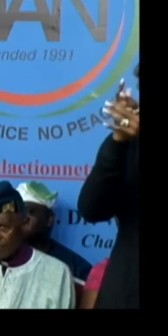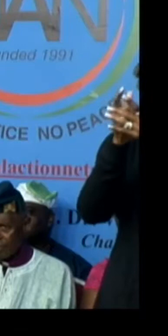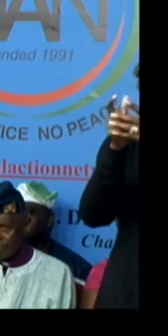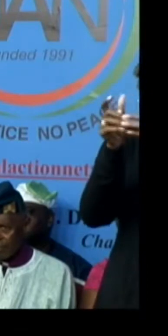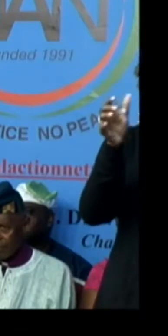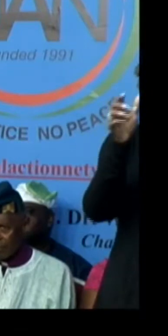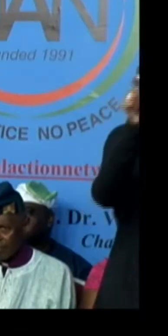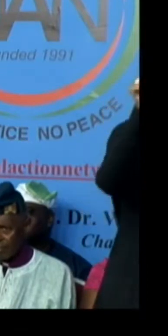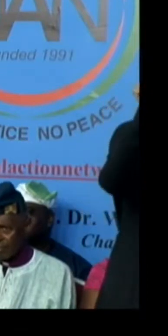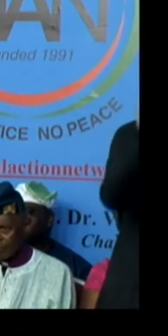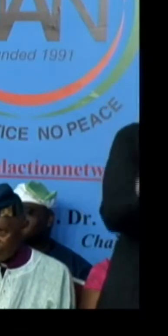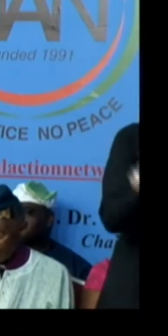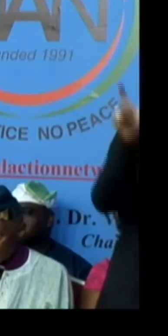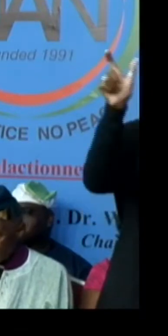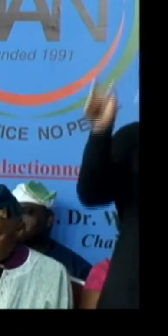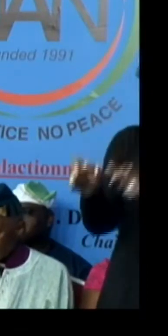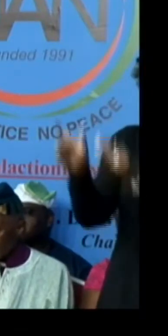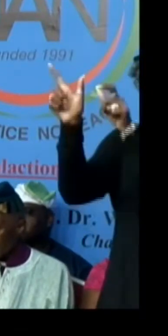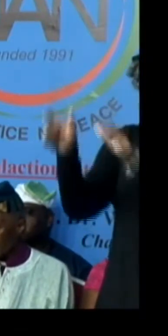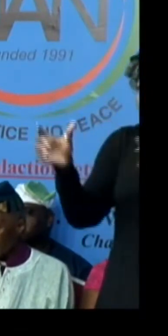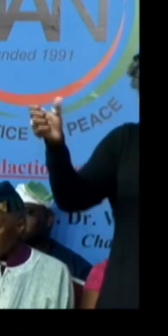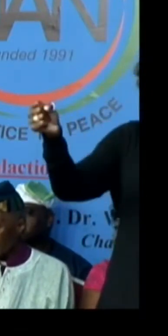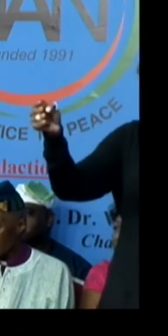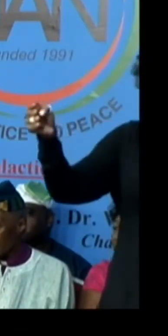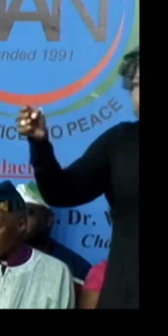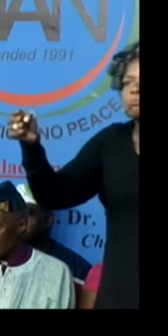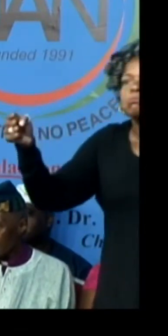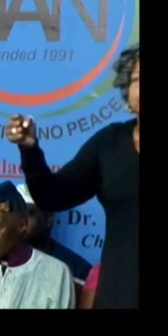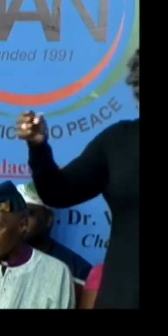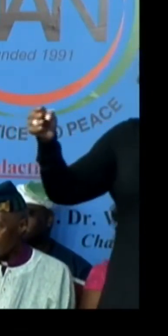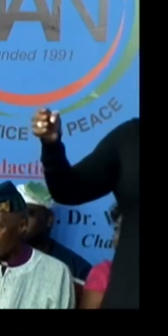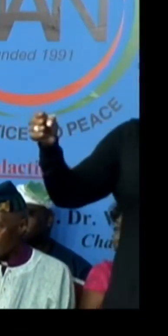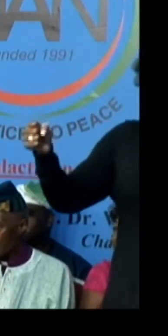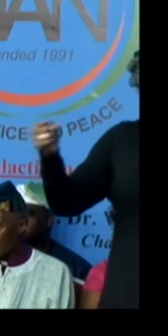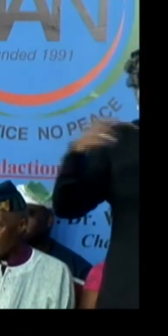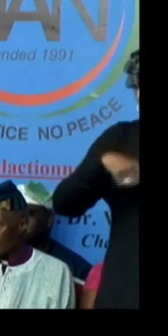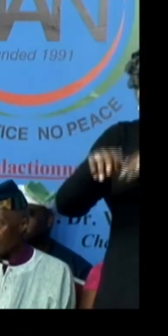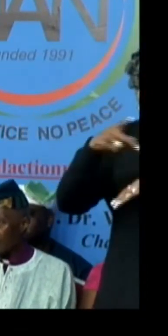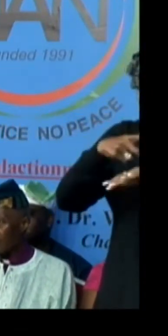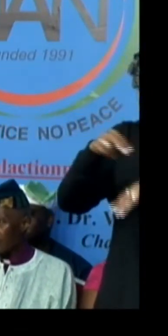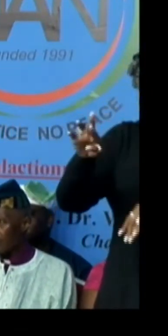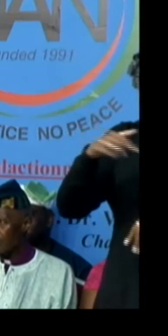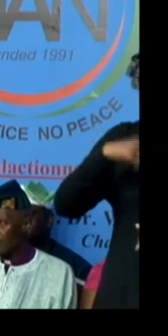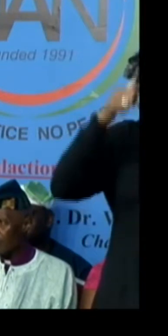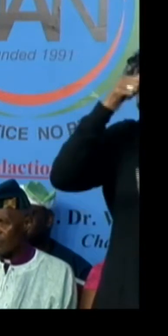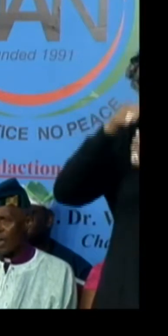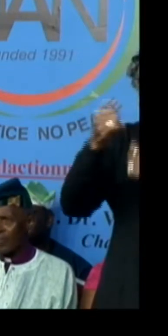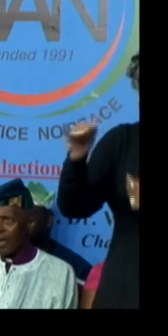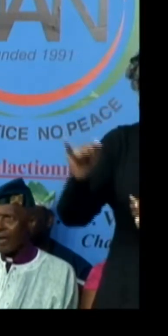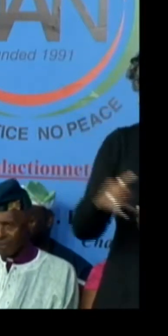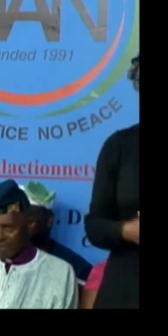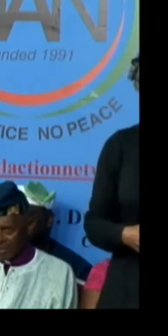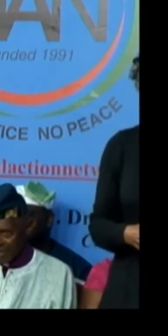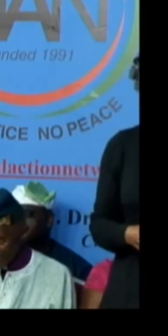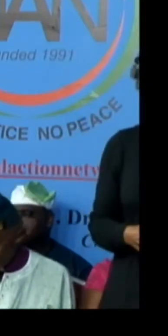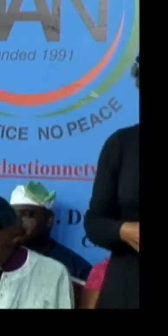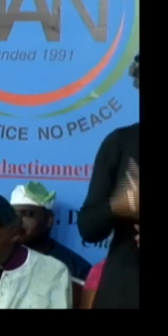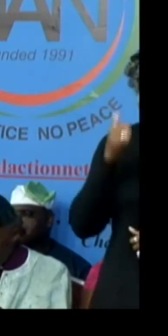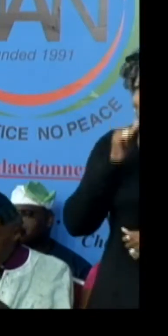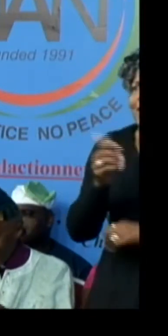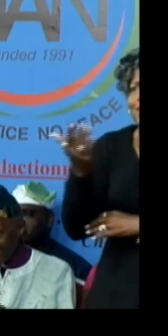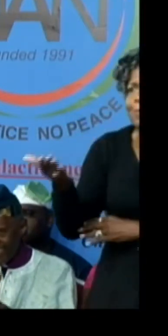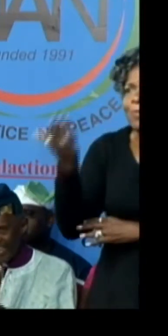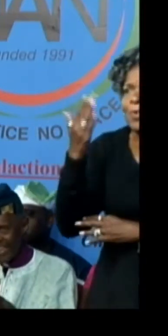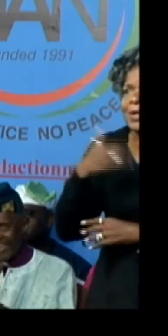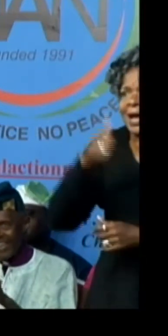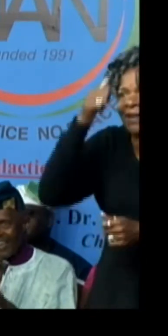for protesting Vieques? So every day I wake up and I can walk out, I don't have bad days.